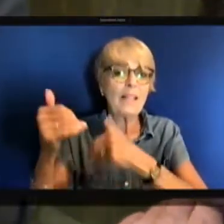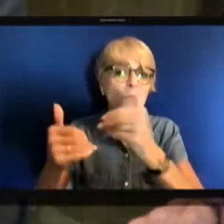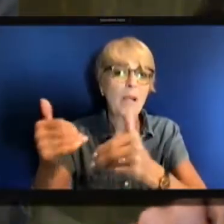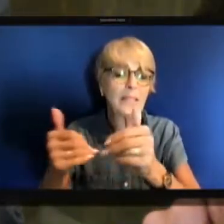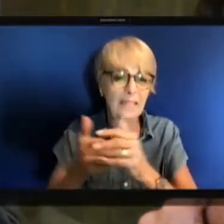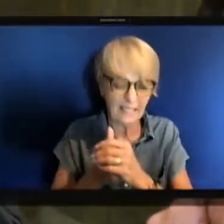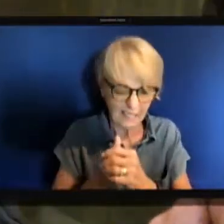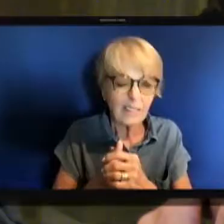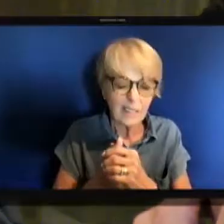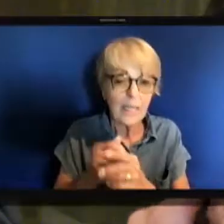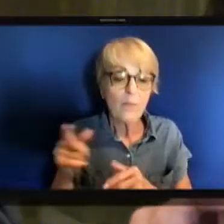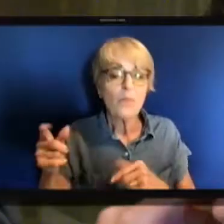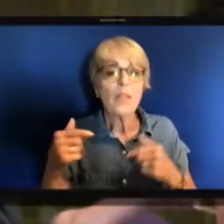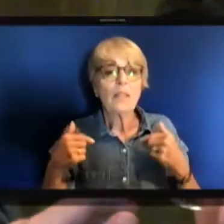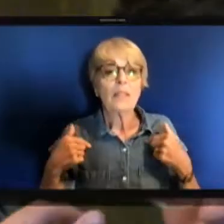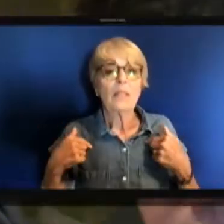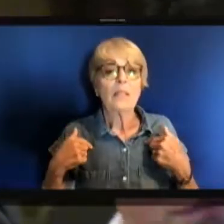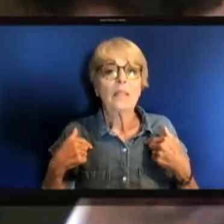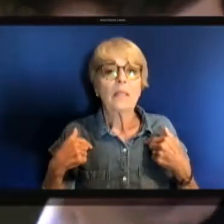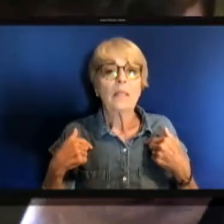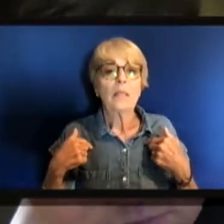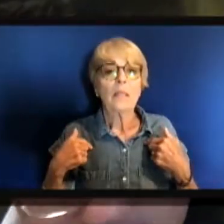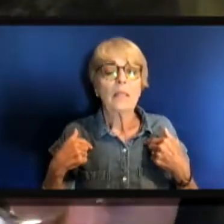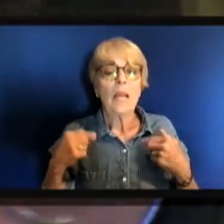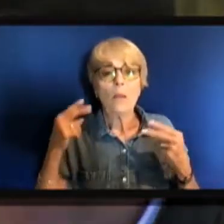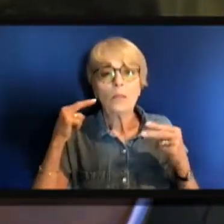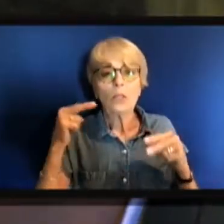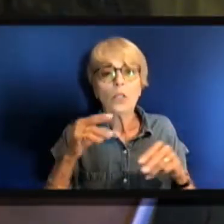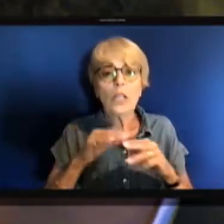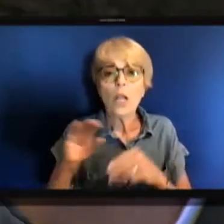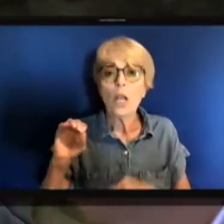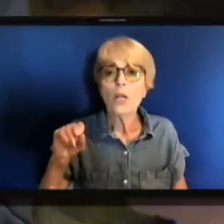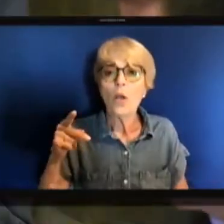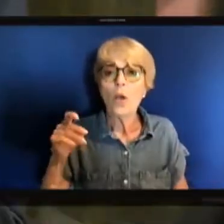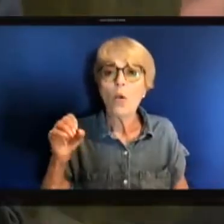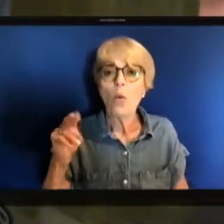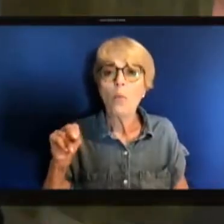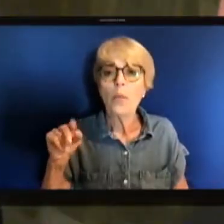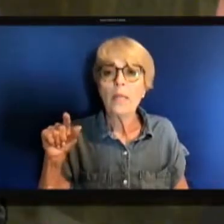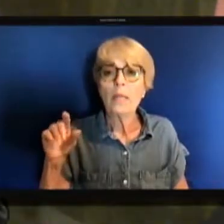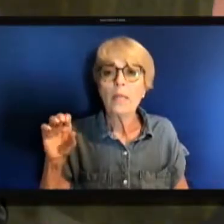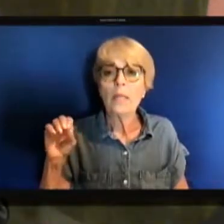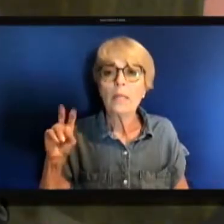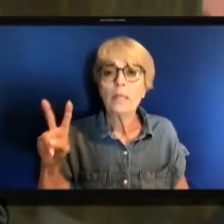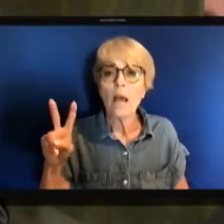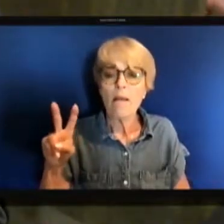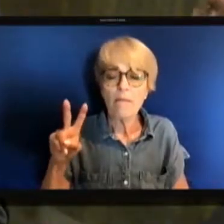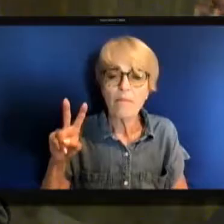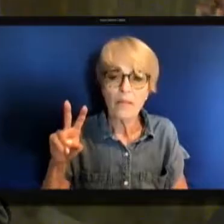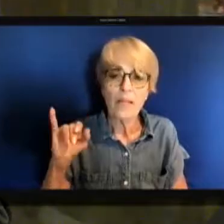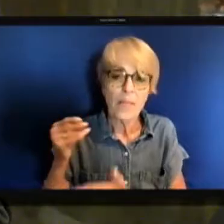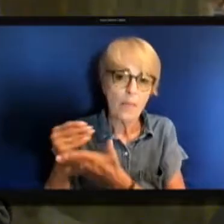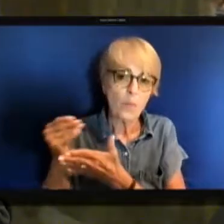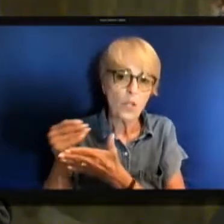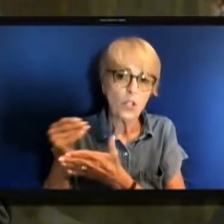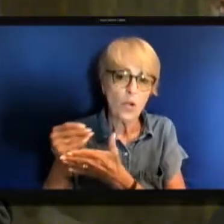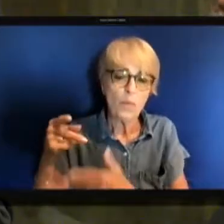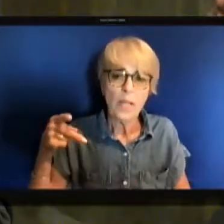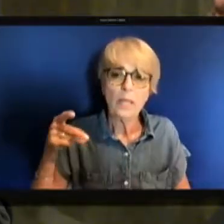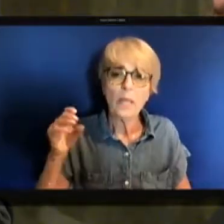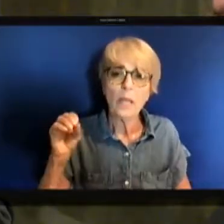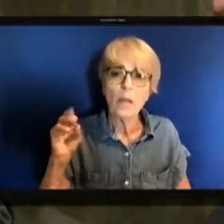for me, so I was just looking on OpenGov, this procurement portal. So is this where, because I was looking just at some, so this looks like